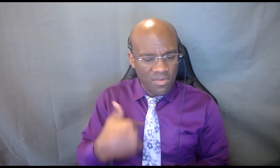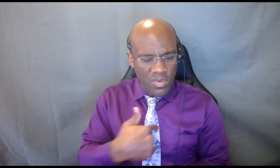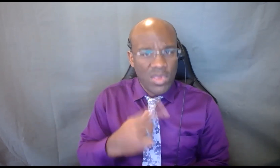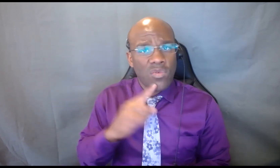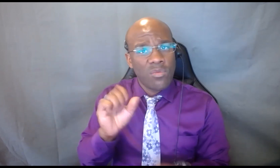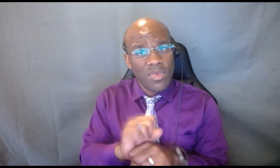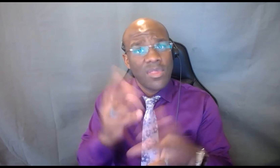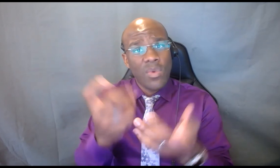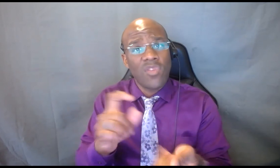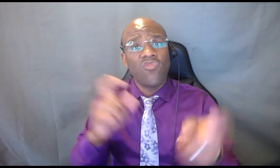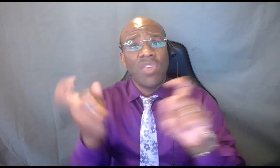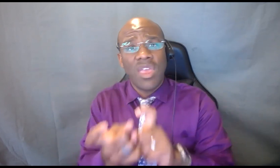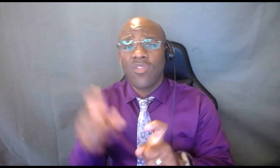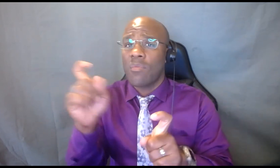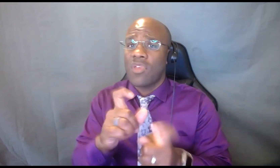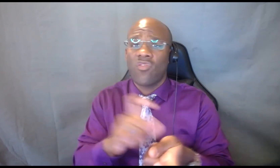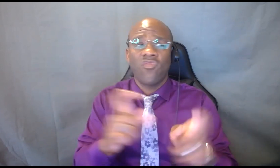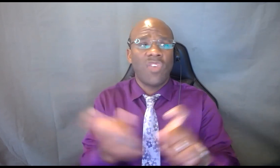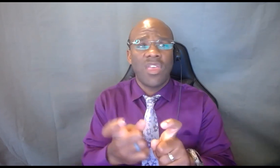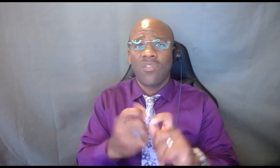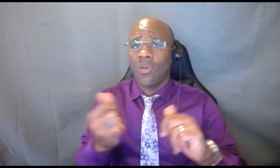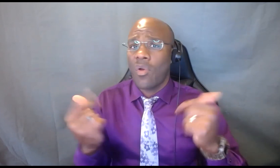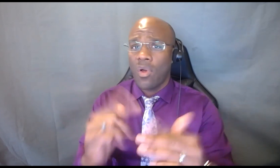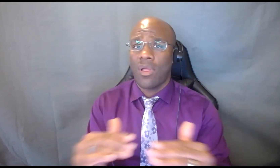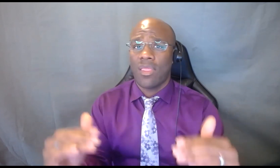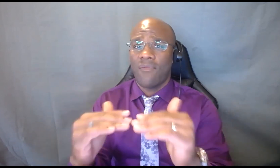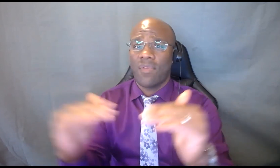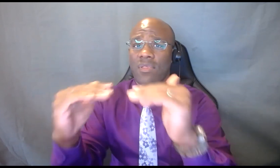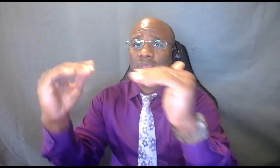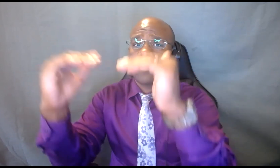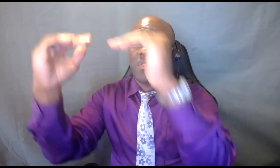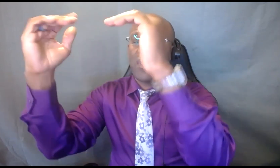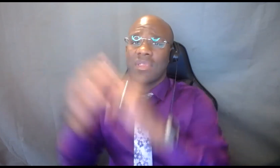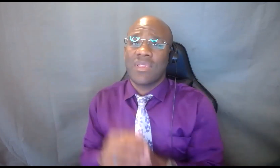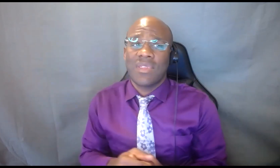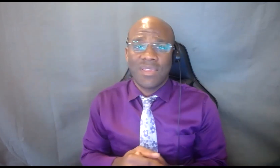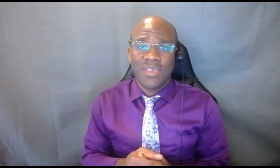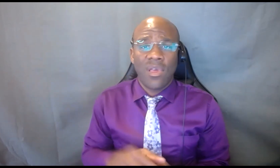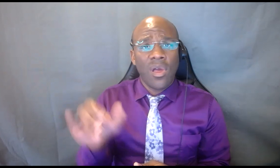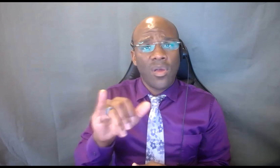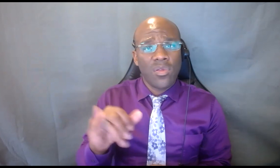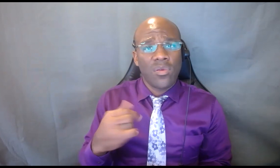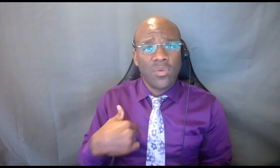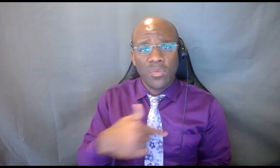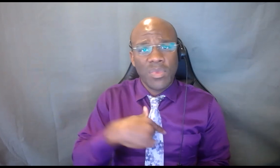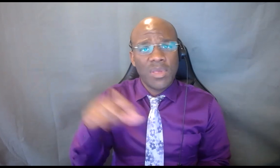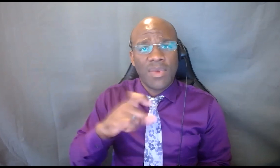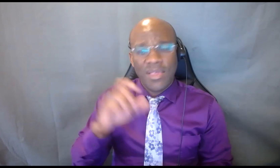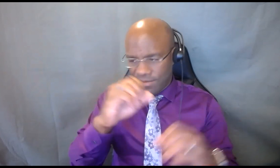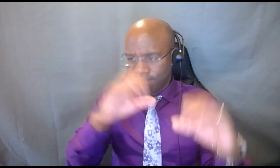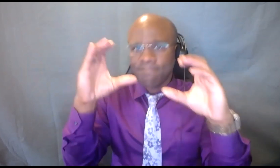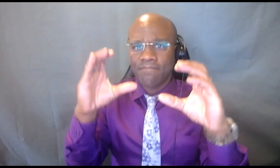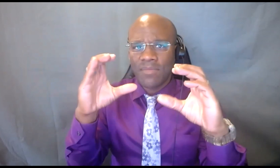on all levels, and we have to be vigilant about really pulling upon and